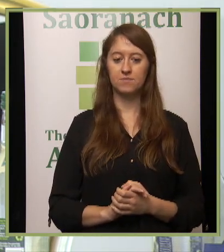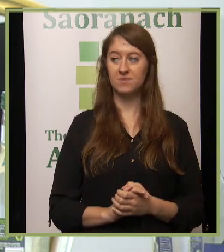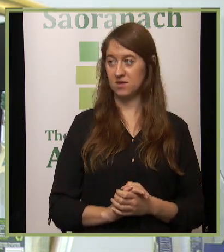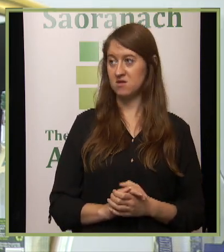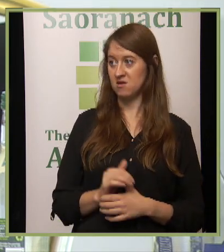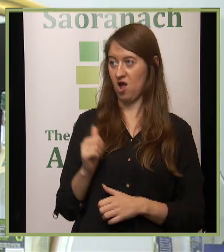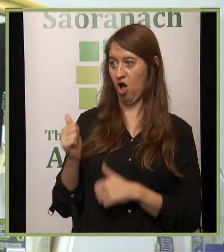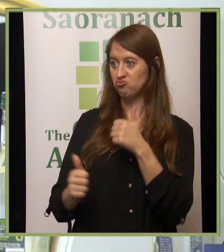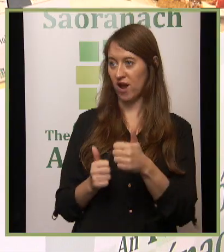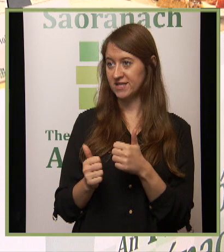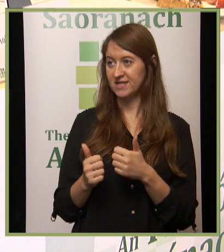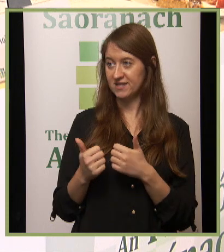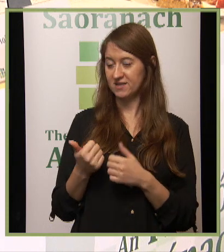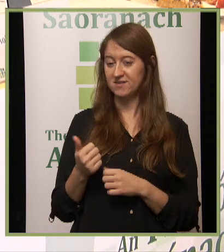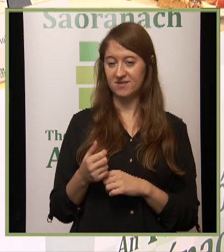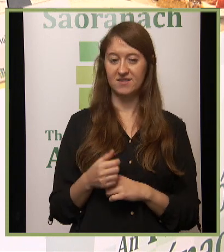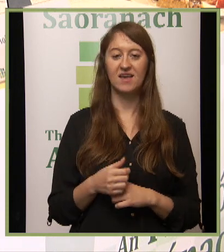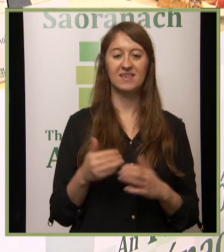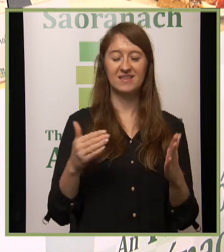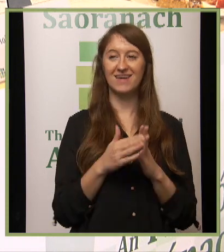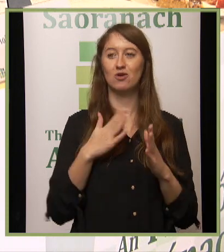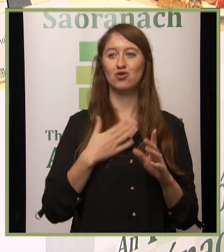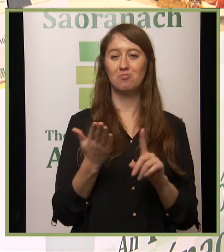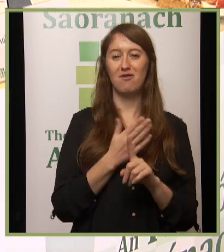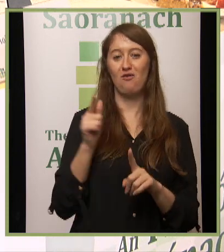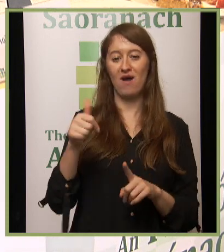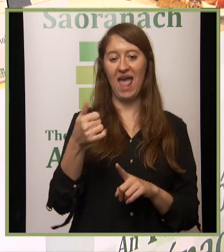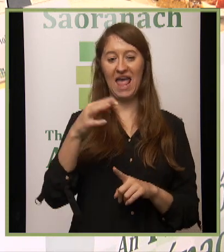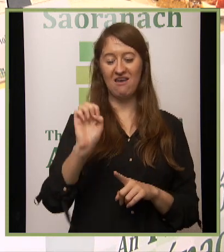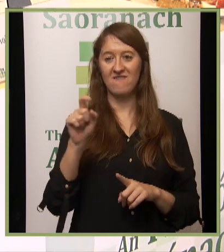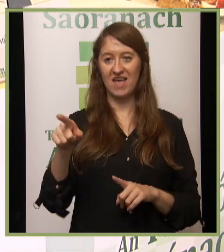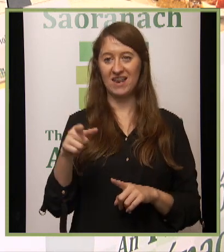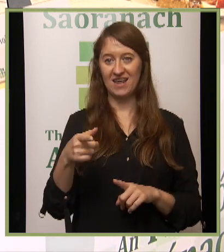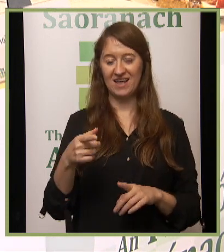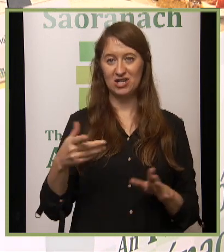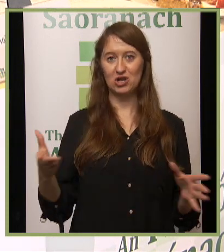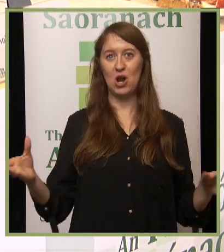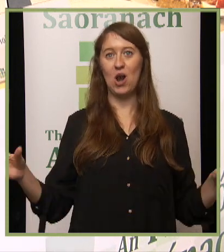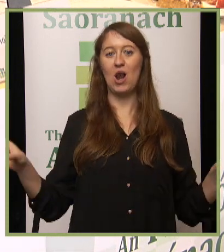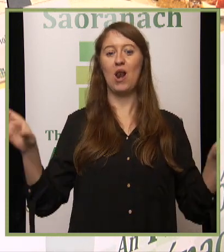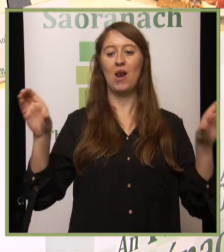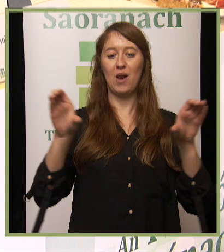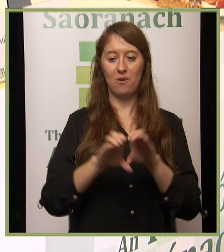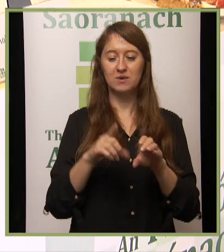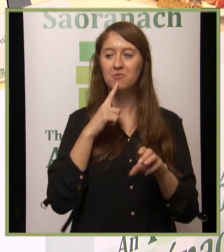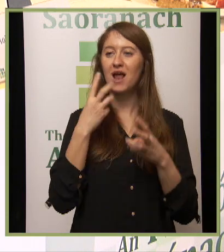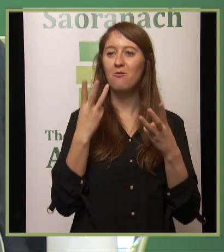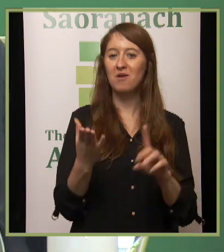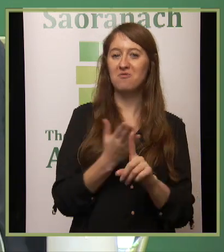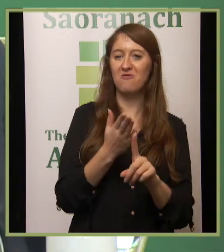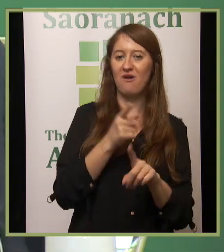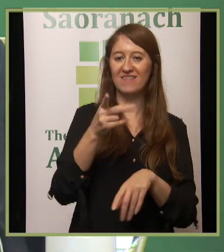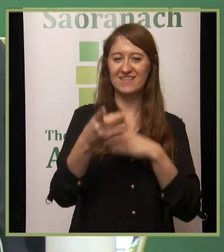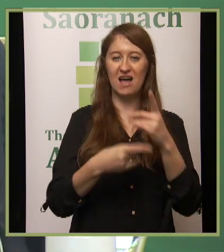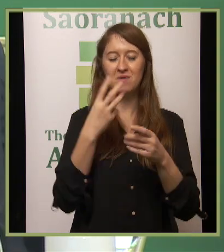Art? Yeah, just before Aoibhinn brings the curtain down, can I just bring you back to the first day in Dublin